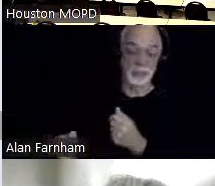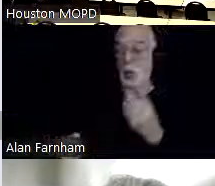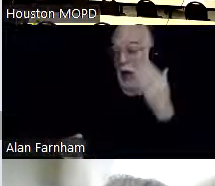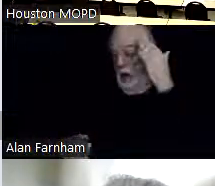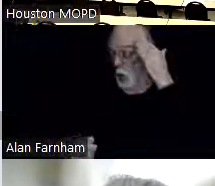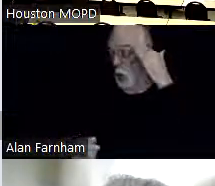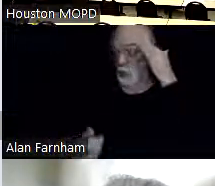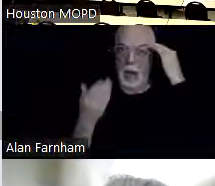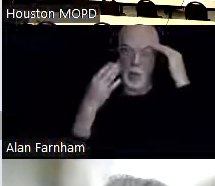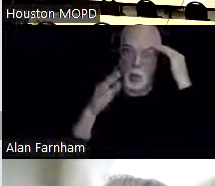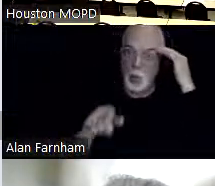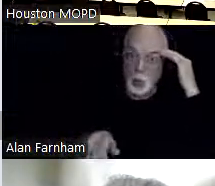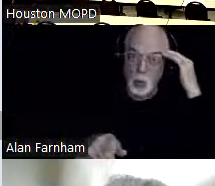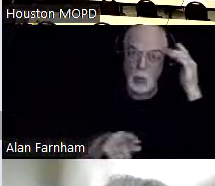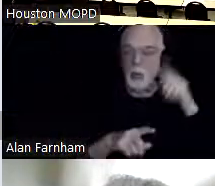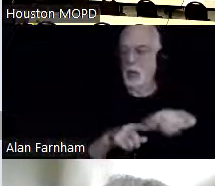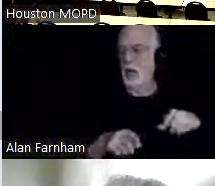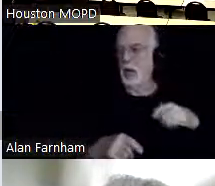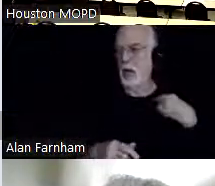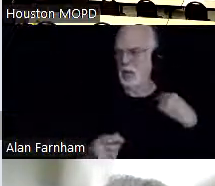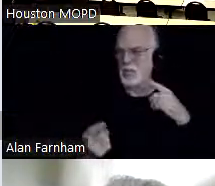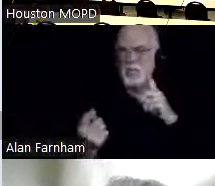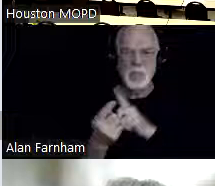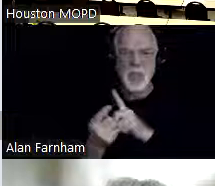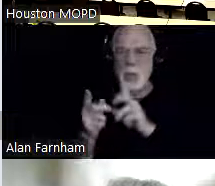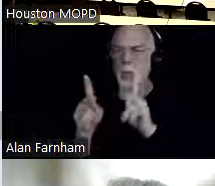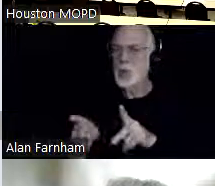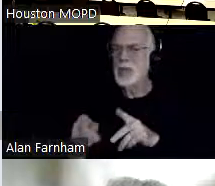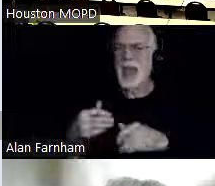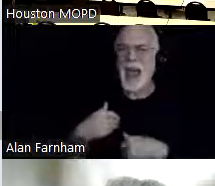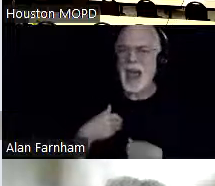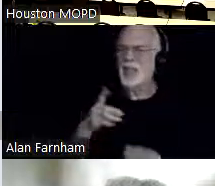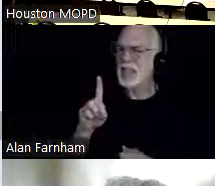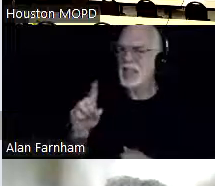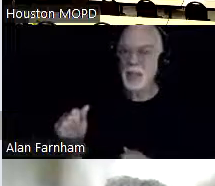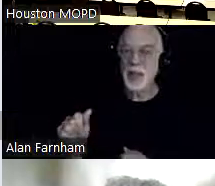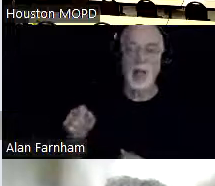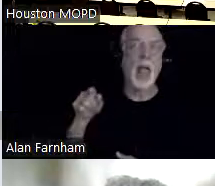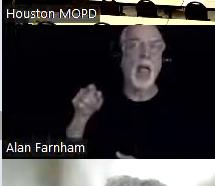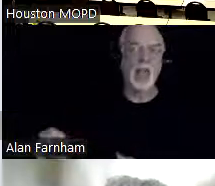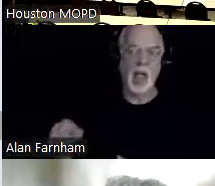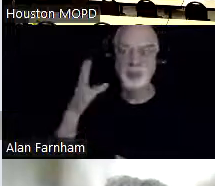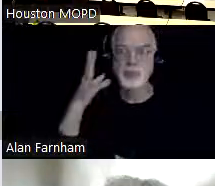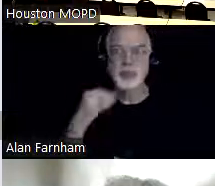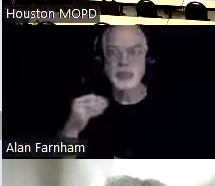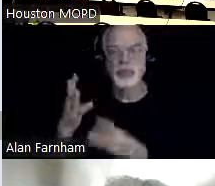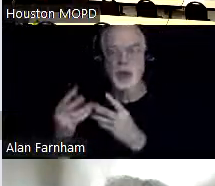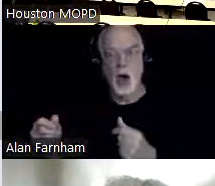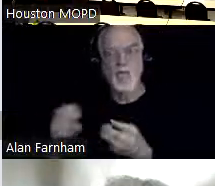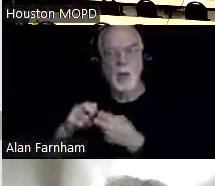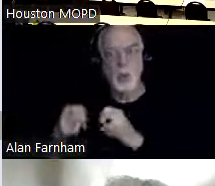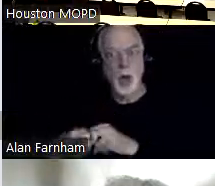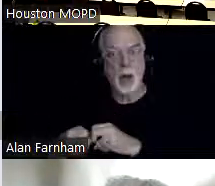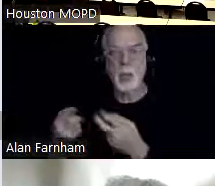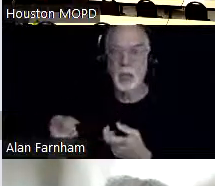never seen a person with a disability not have to solve a problem in a world that hasn't been designed